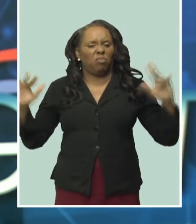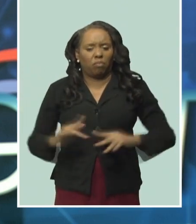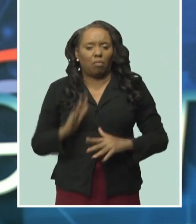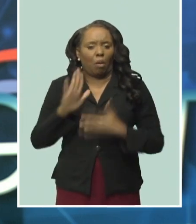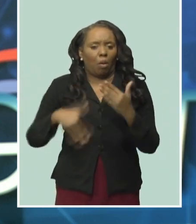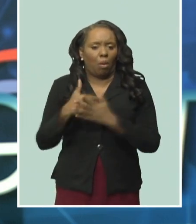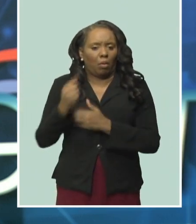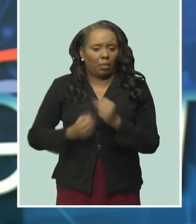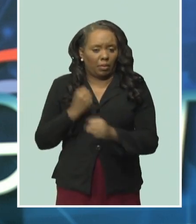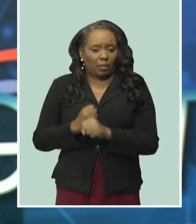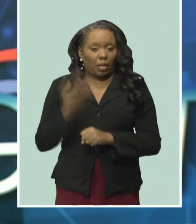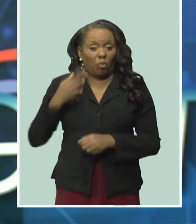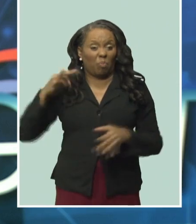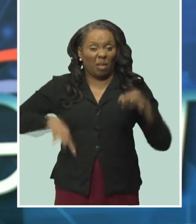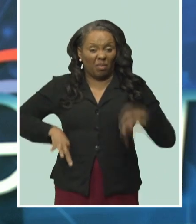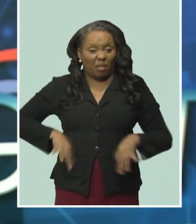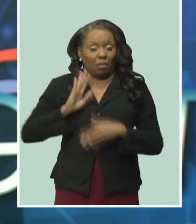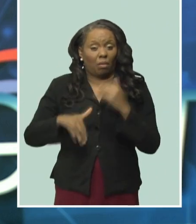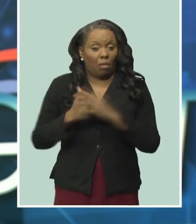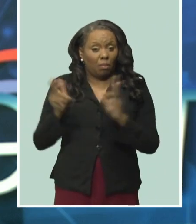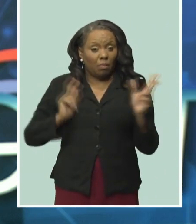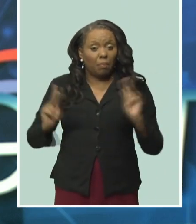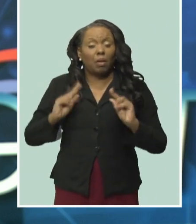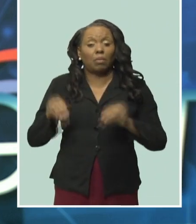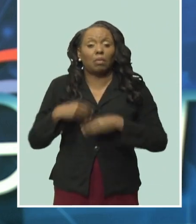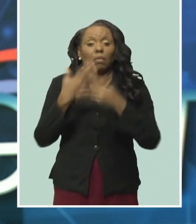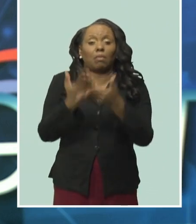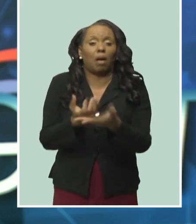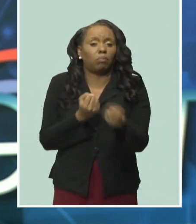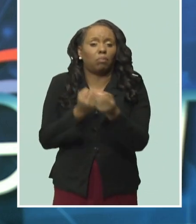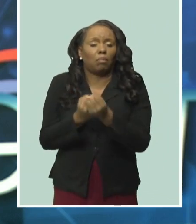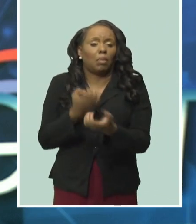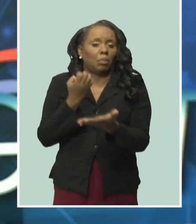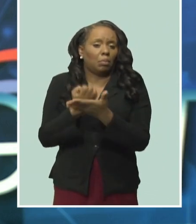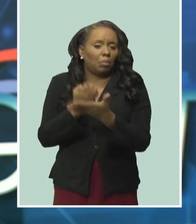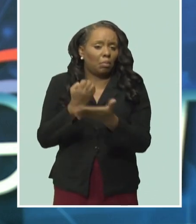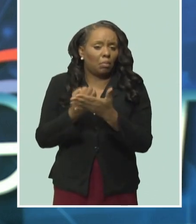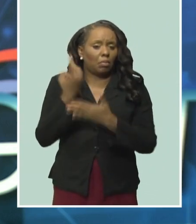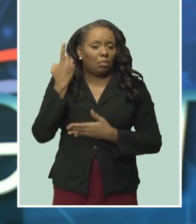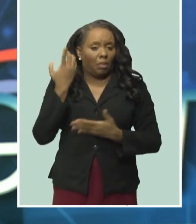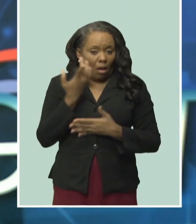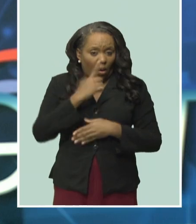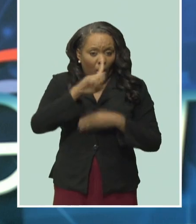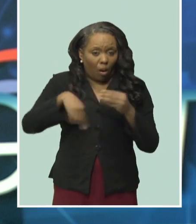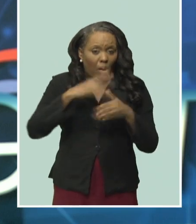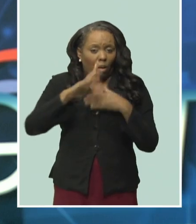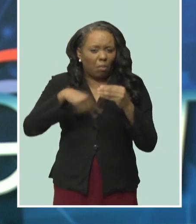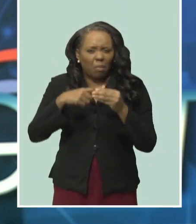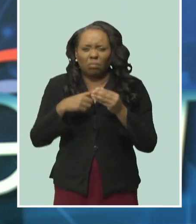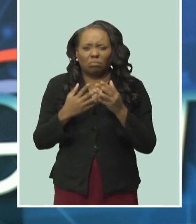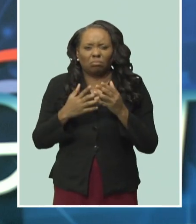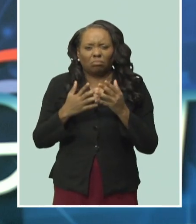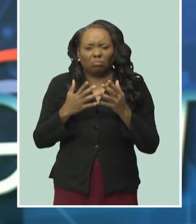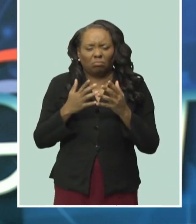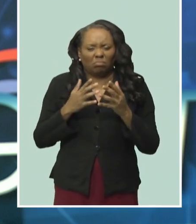are expected to benefit all stakeholders and provide a big boost to the economy. Those initiatives have been outlined by Tourism Minister